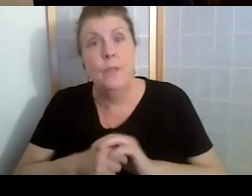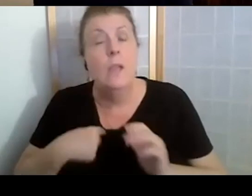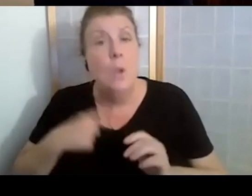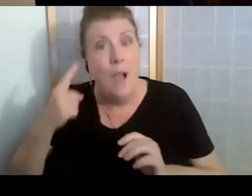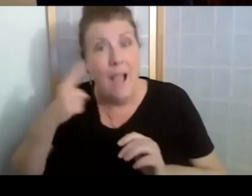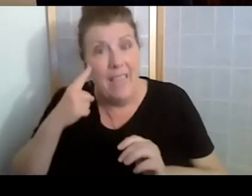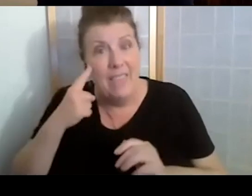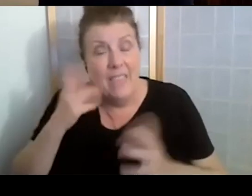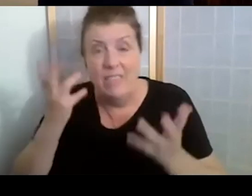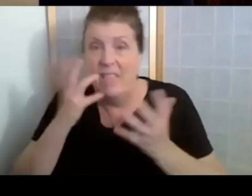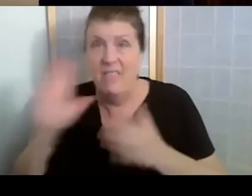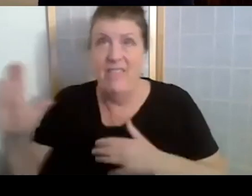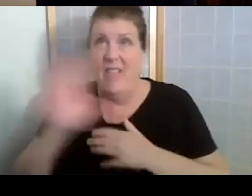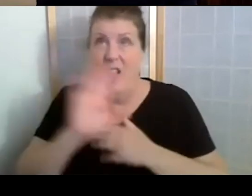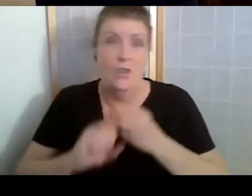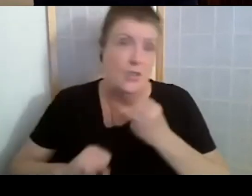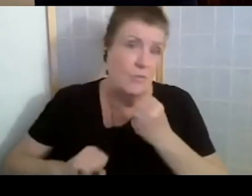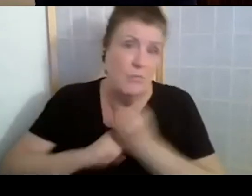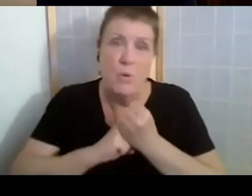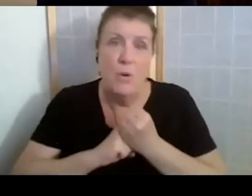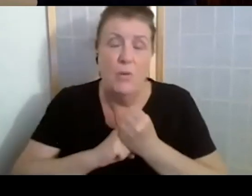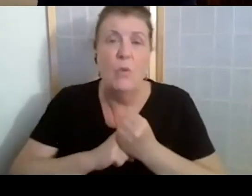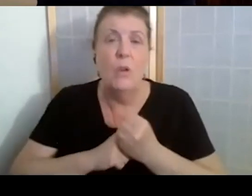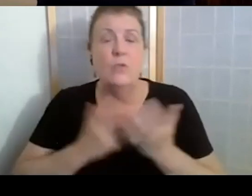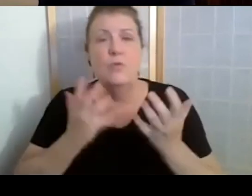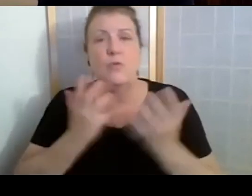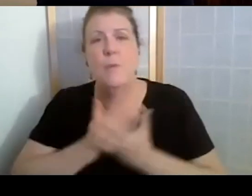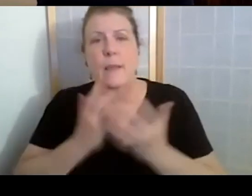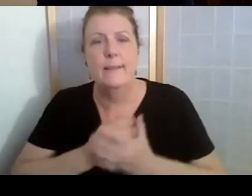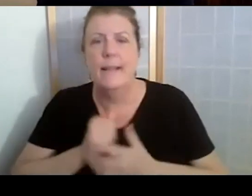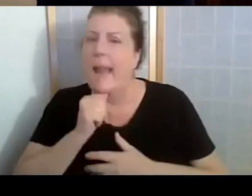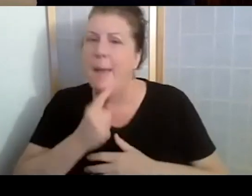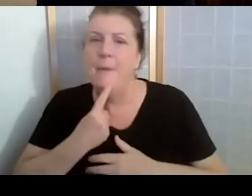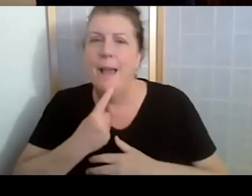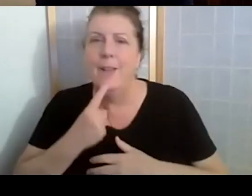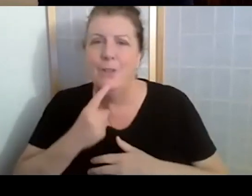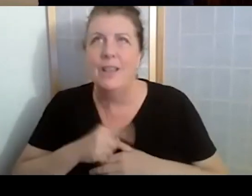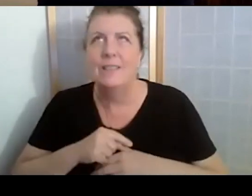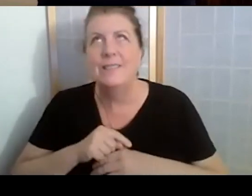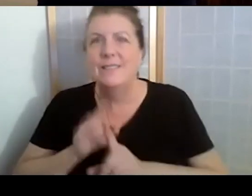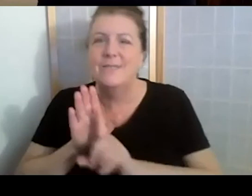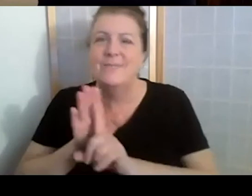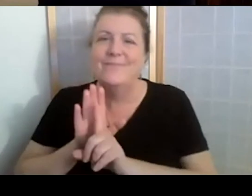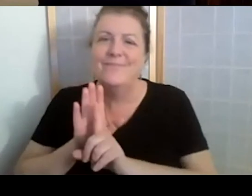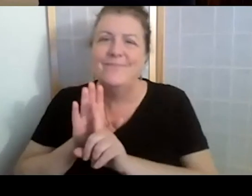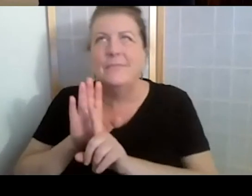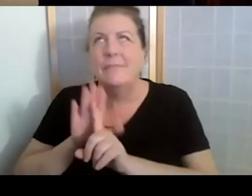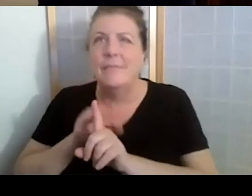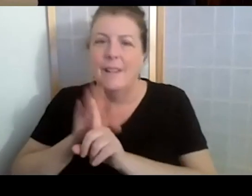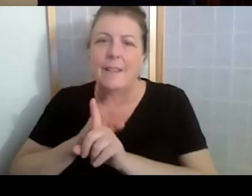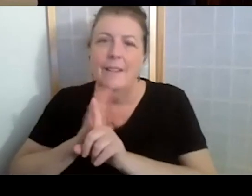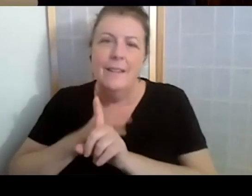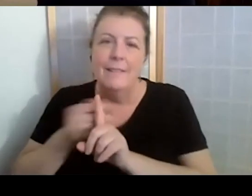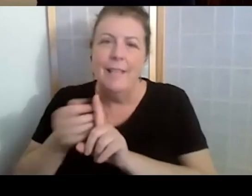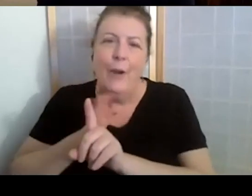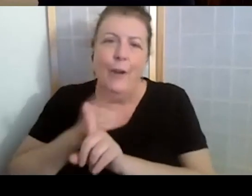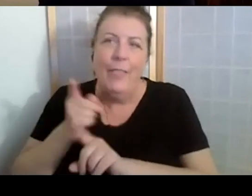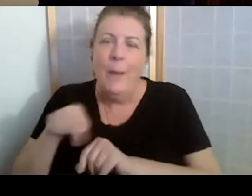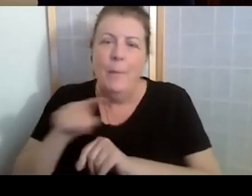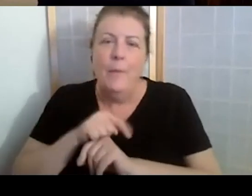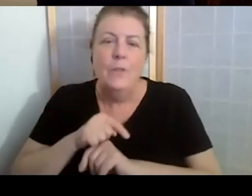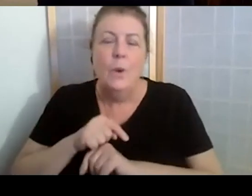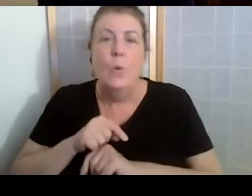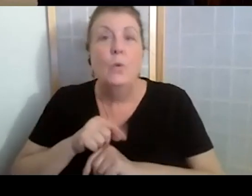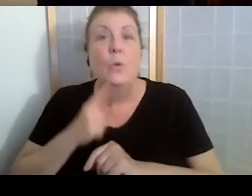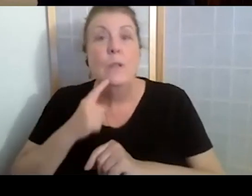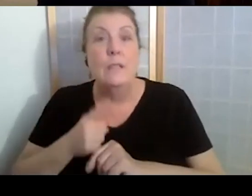was tremendous. And I'm not just saying that because you're supposed to say that. This is why, to echo what Cord said,